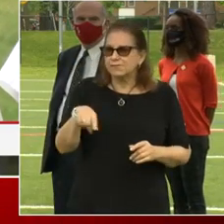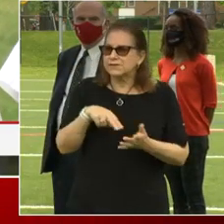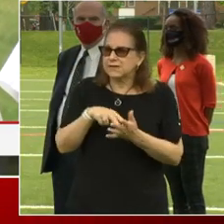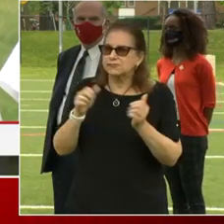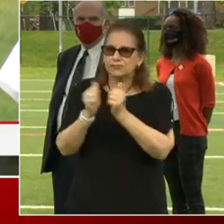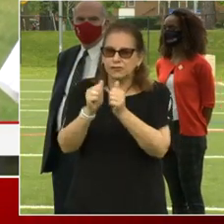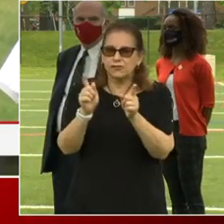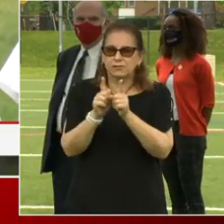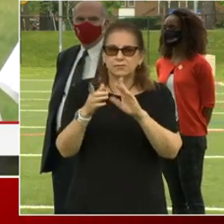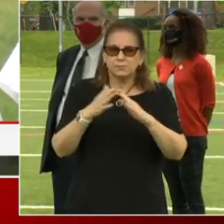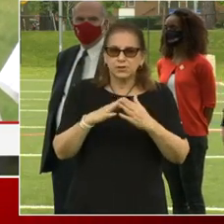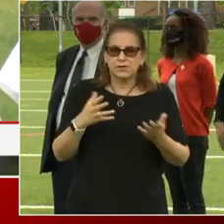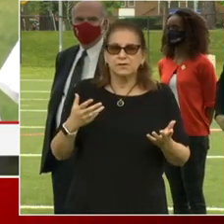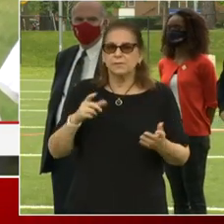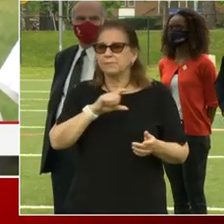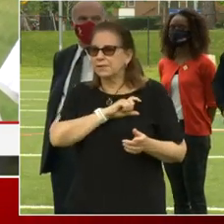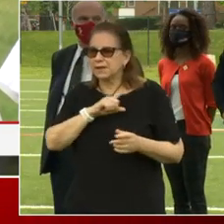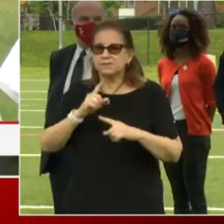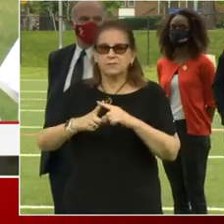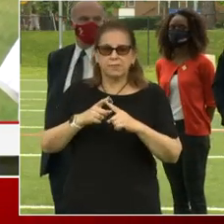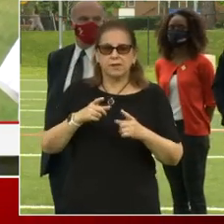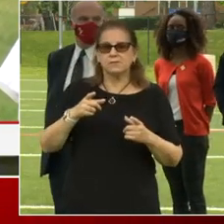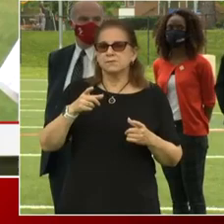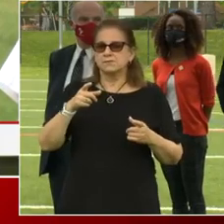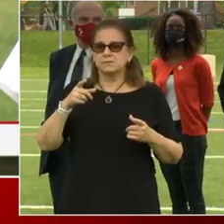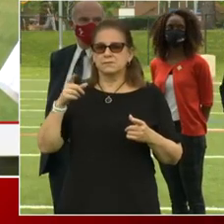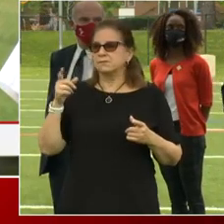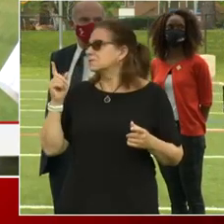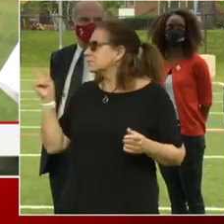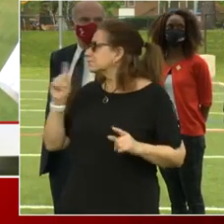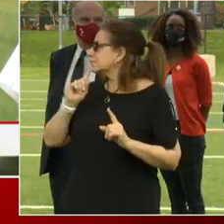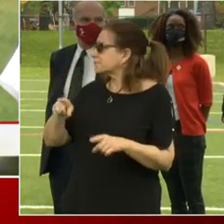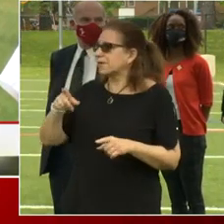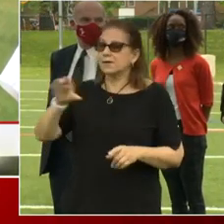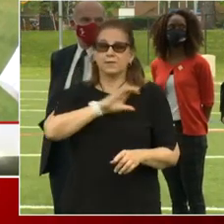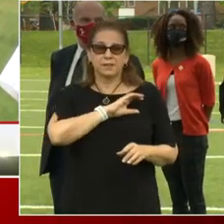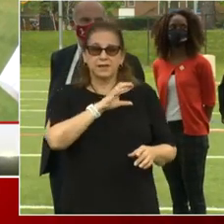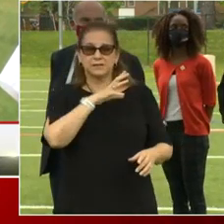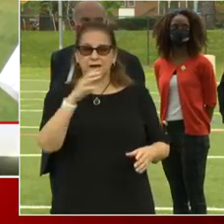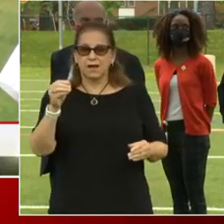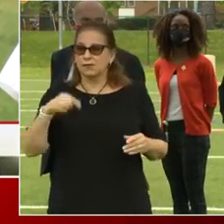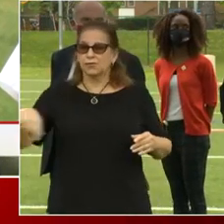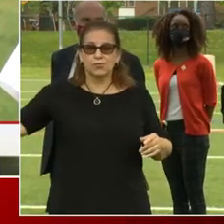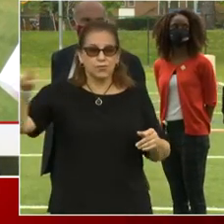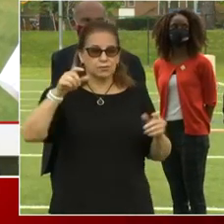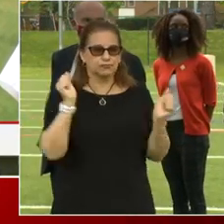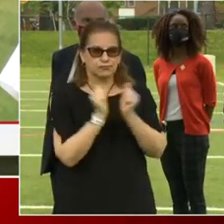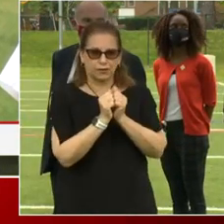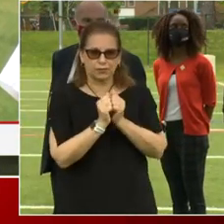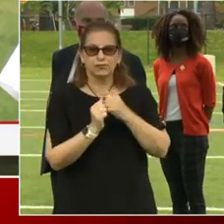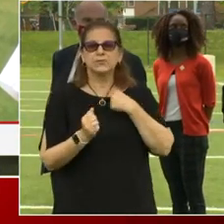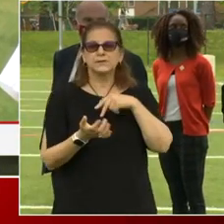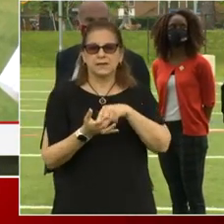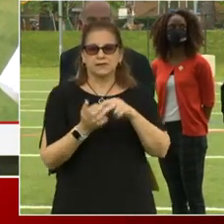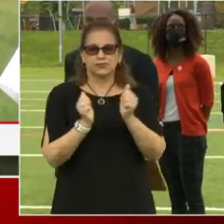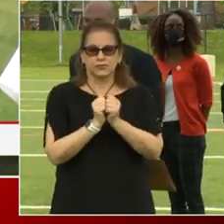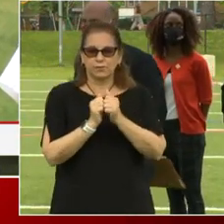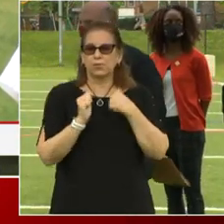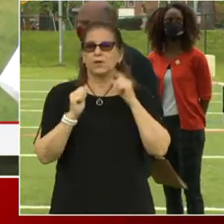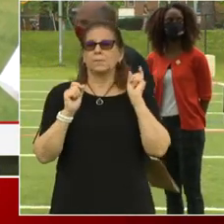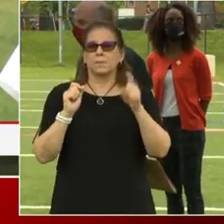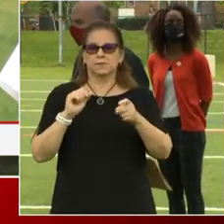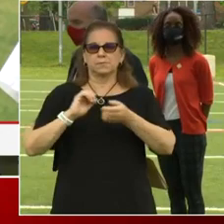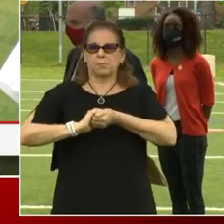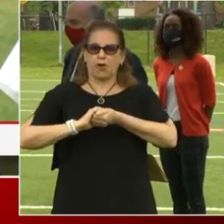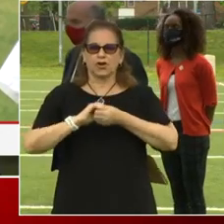law enforcement, and all stakeholders involved to say that these things are unacceptable. And when they happen in community, when they do happen in